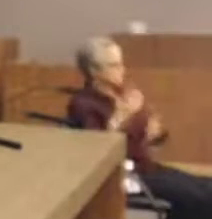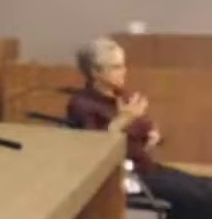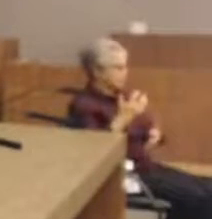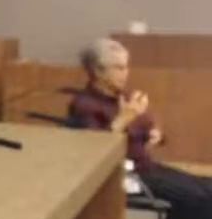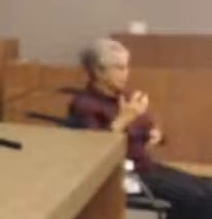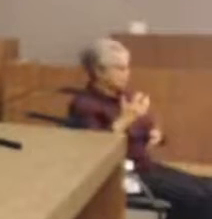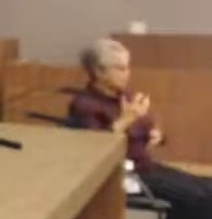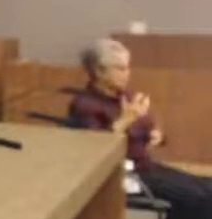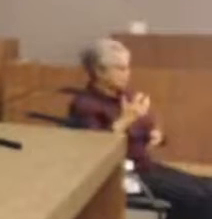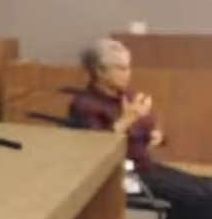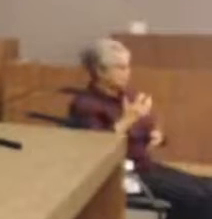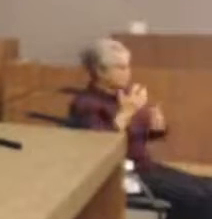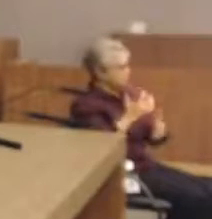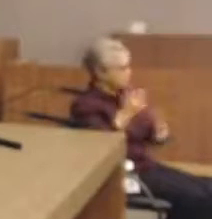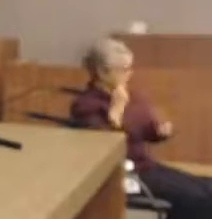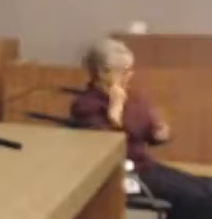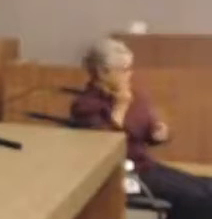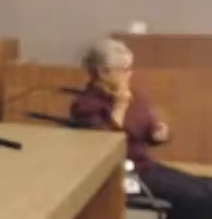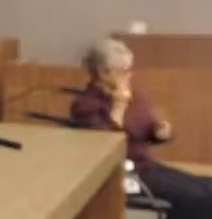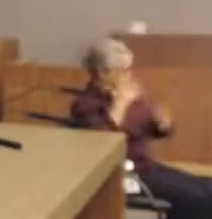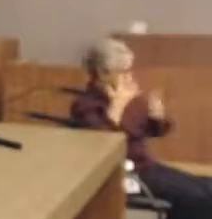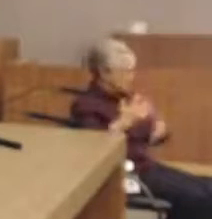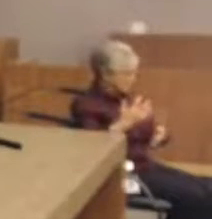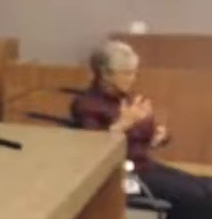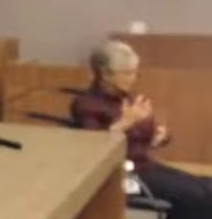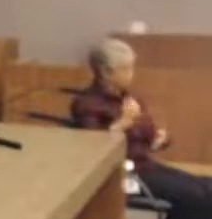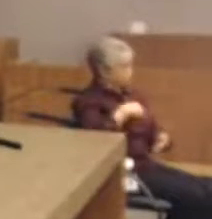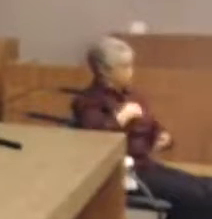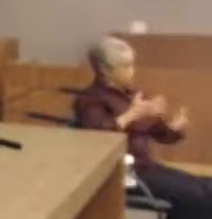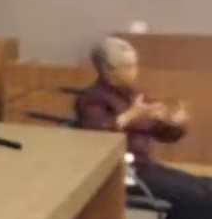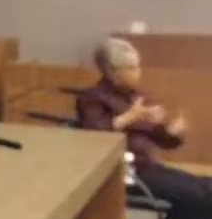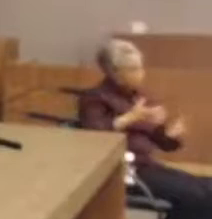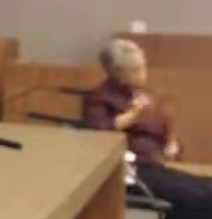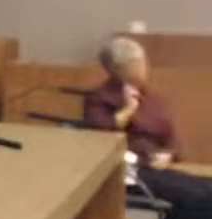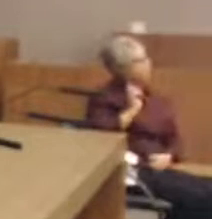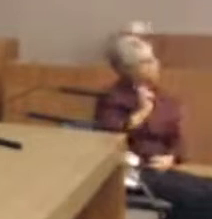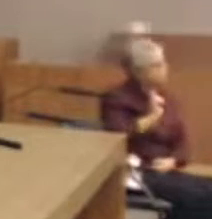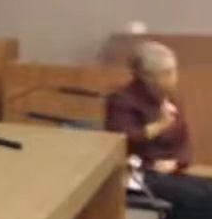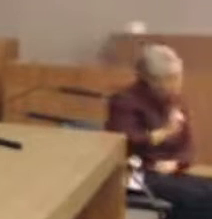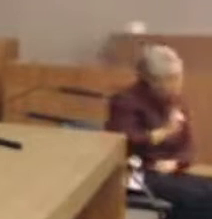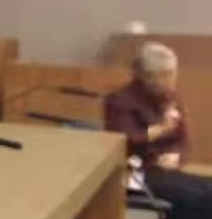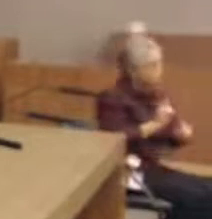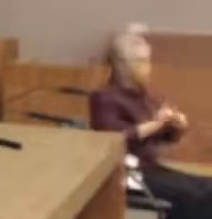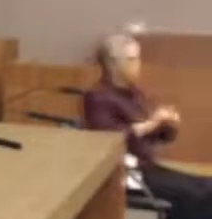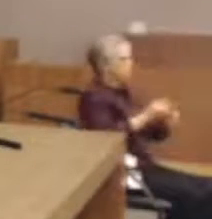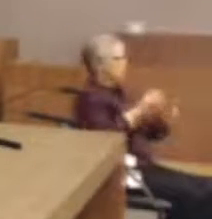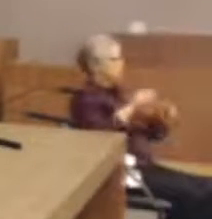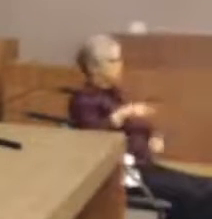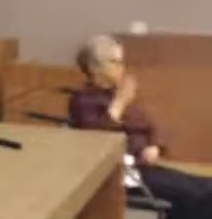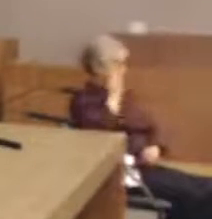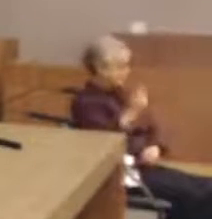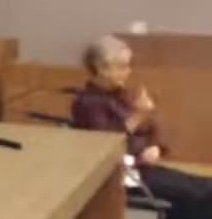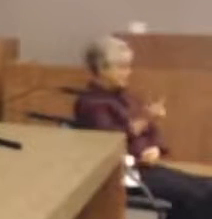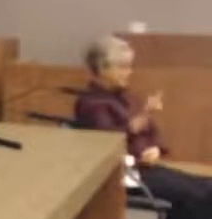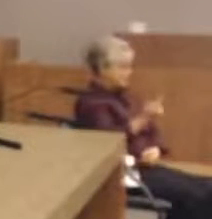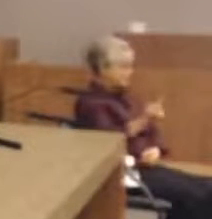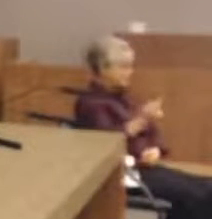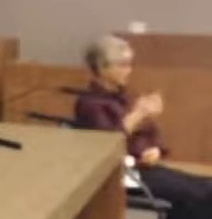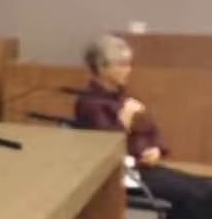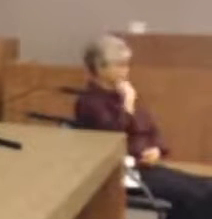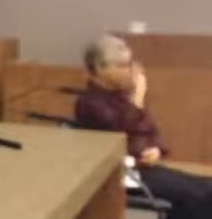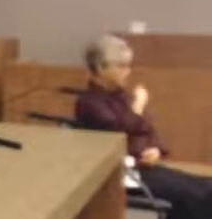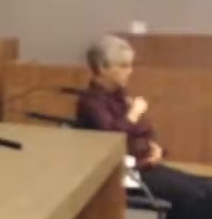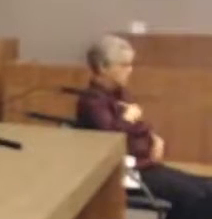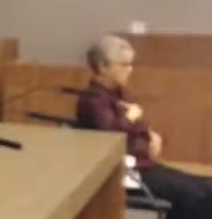look angry push us away from them. But the anger and the fear come from the same place, come from the same trauma. It's just two